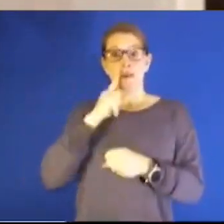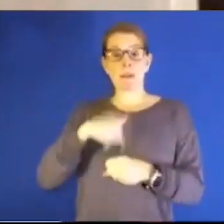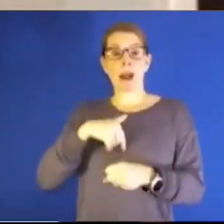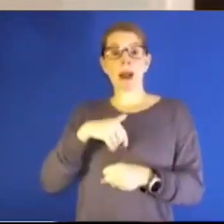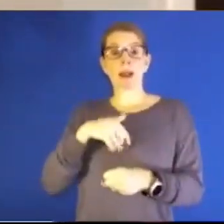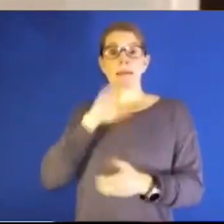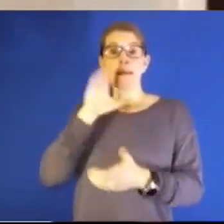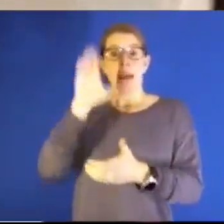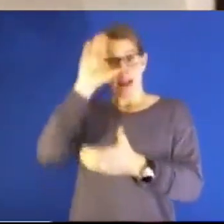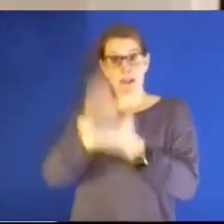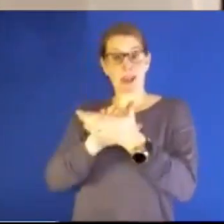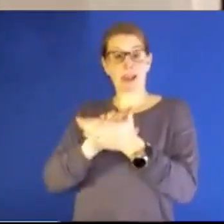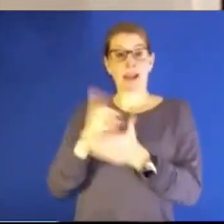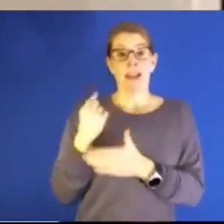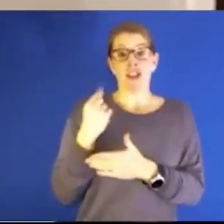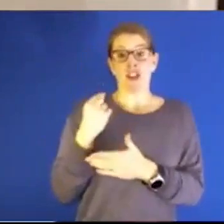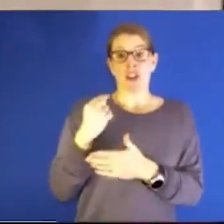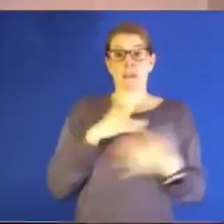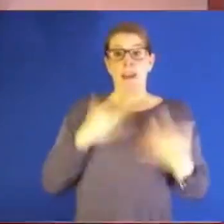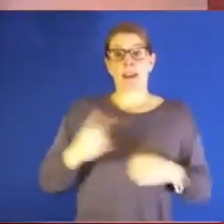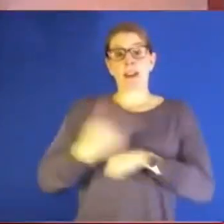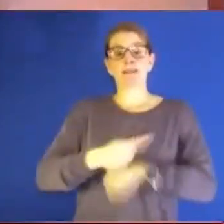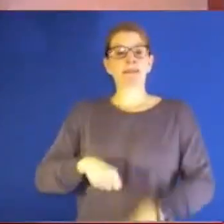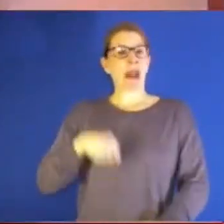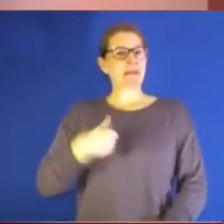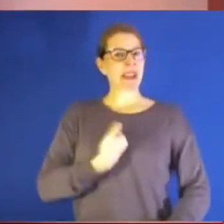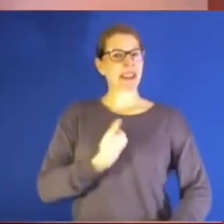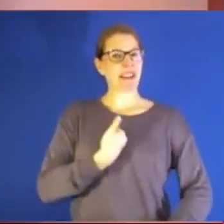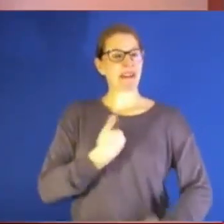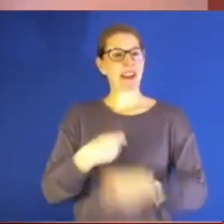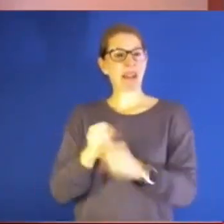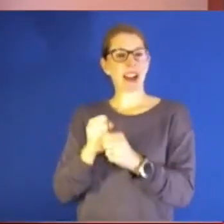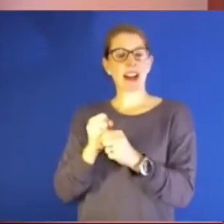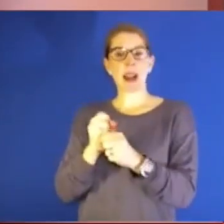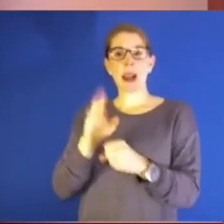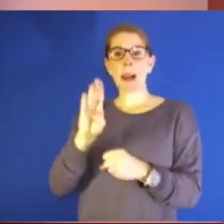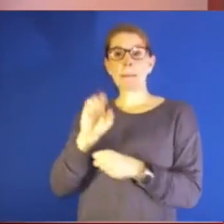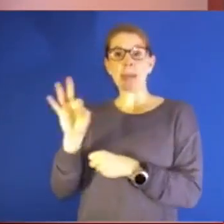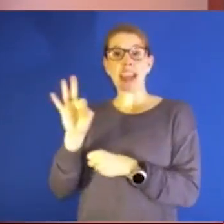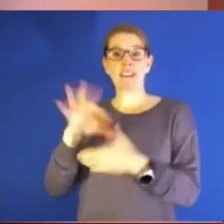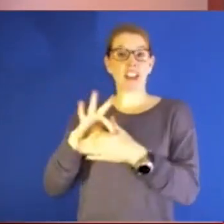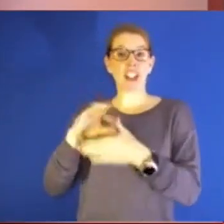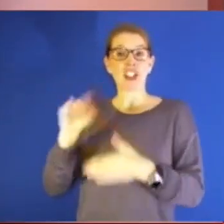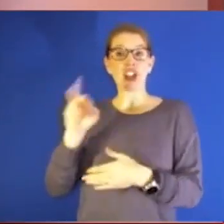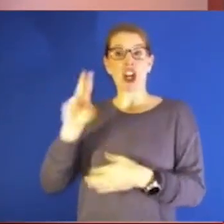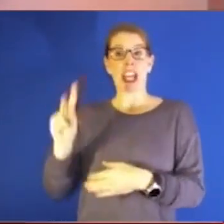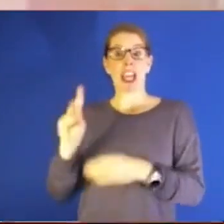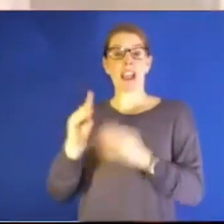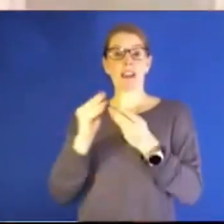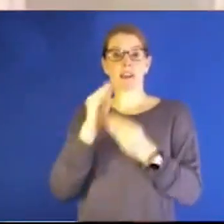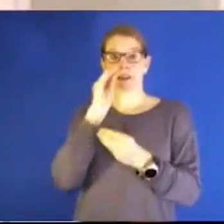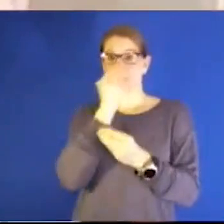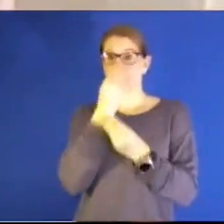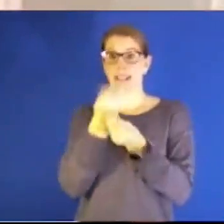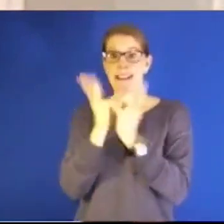Day. I was very proud of myself. I made him a beef jerky bouquet and asked him to be my meat heart.